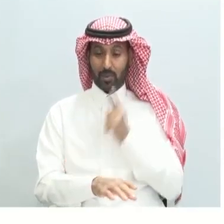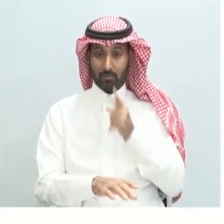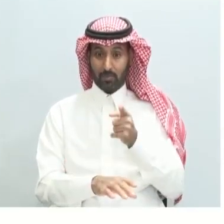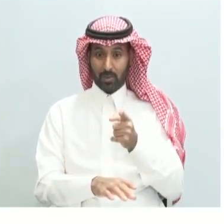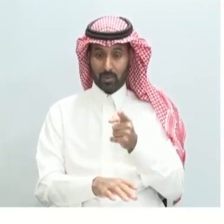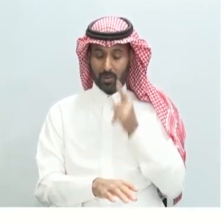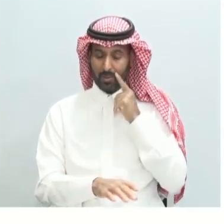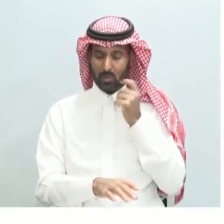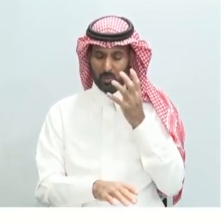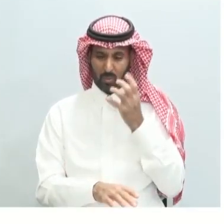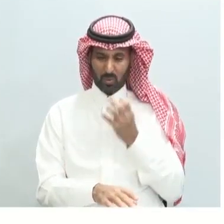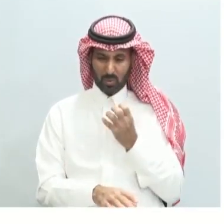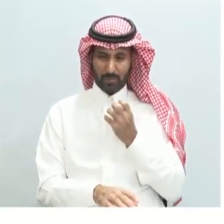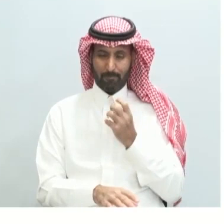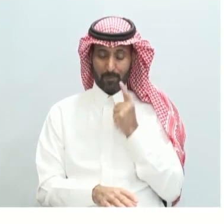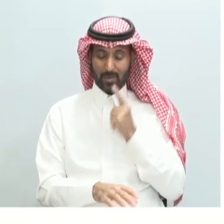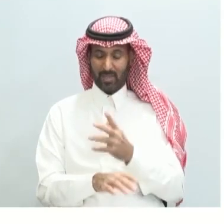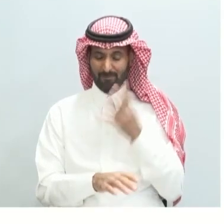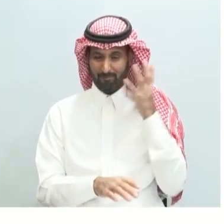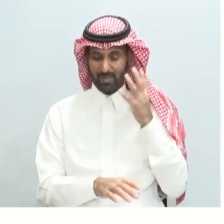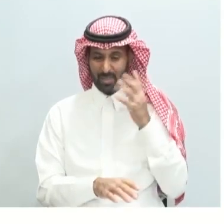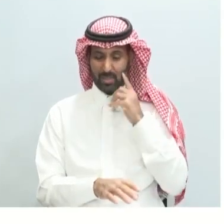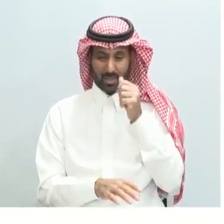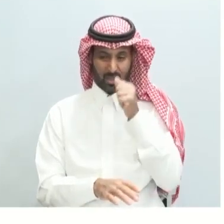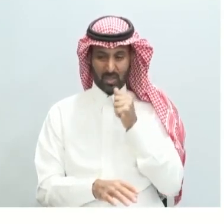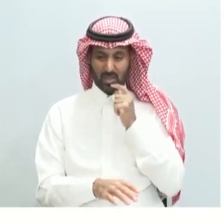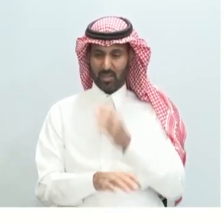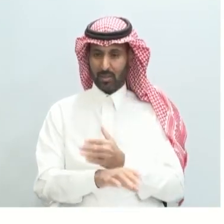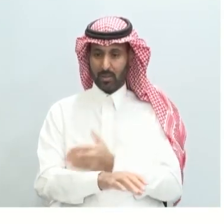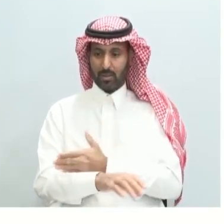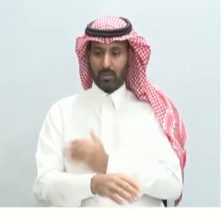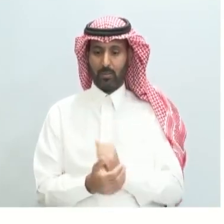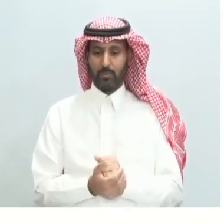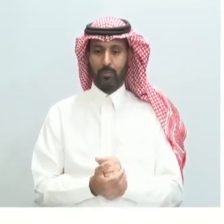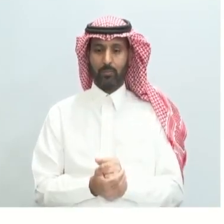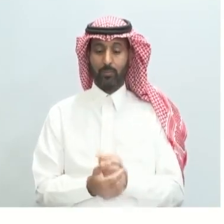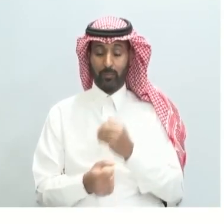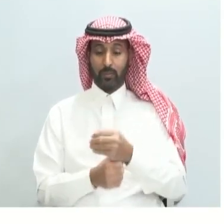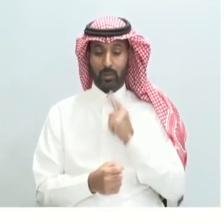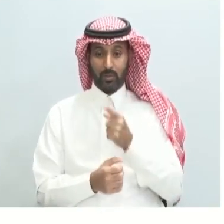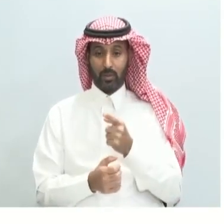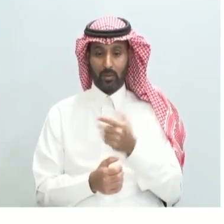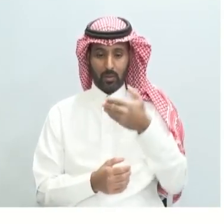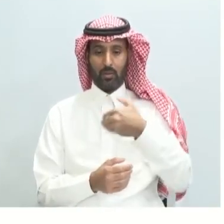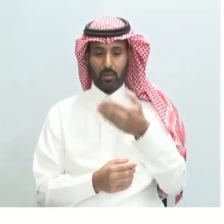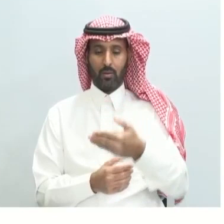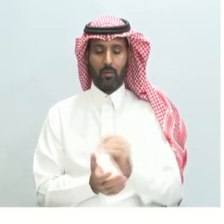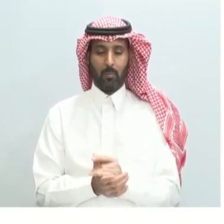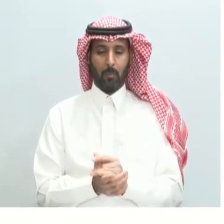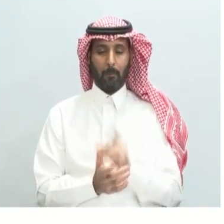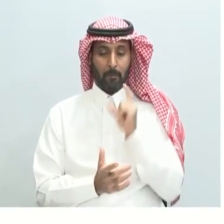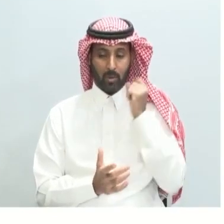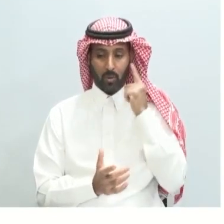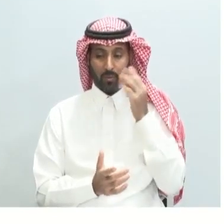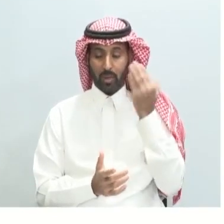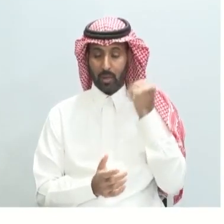you sleepy, grumpy, and tired. We also said that don't